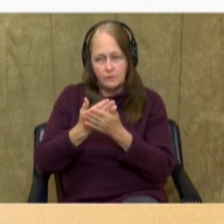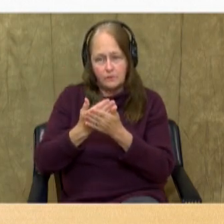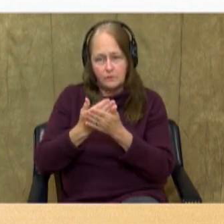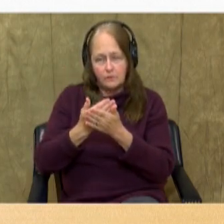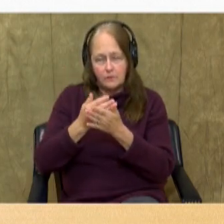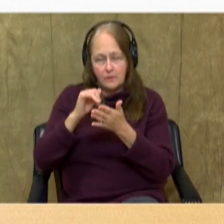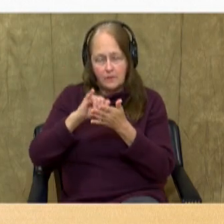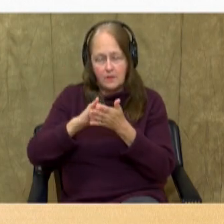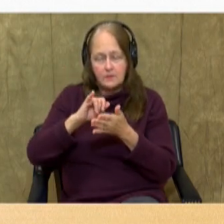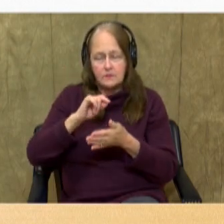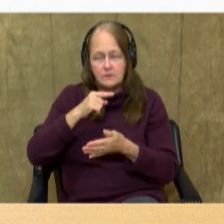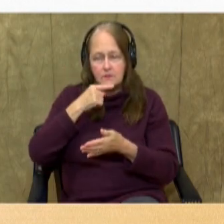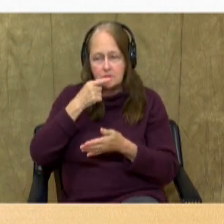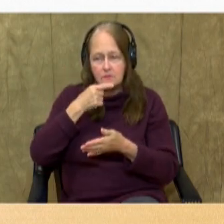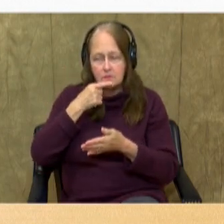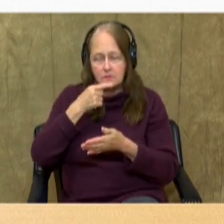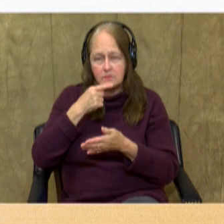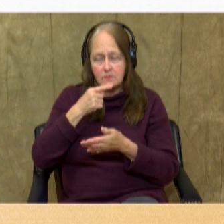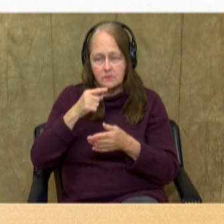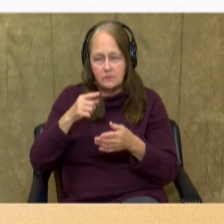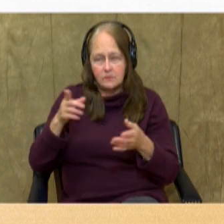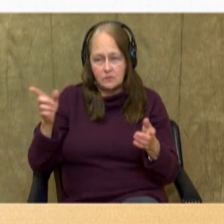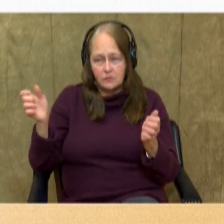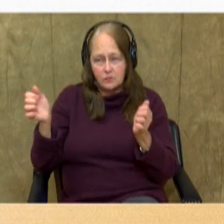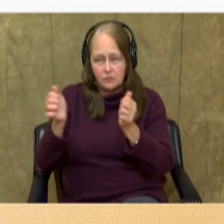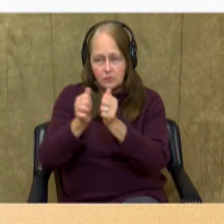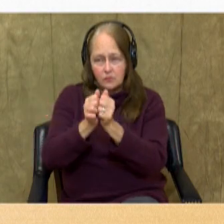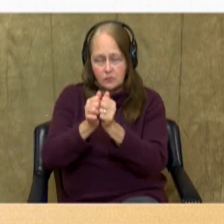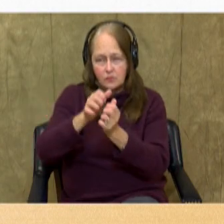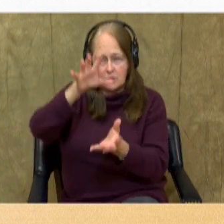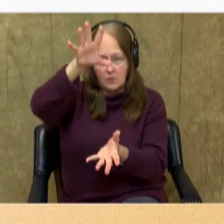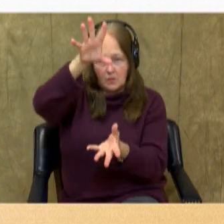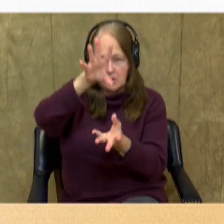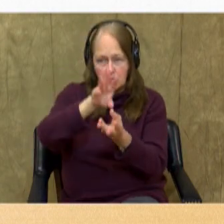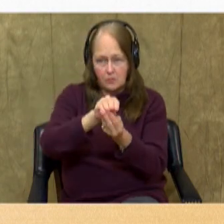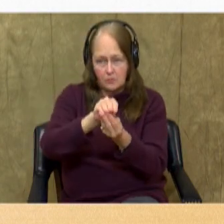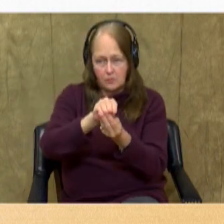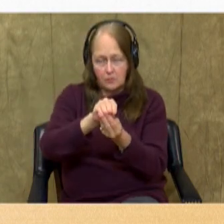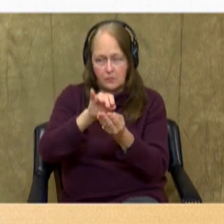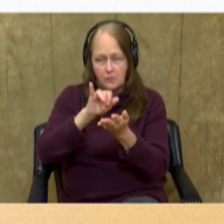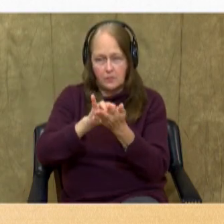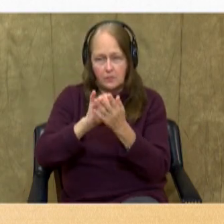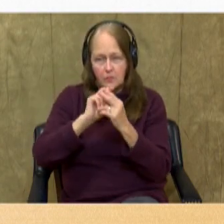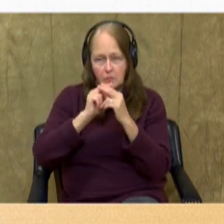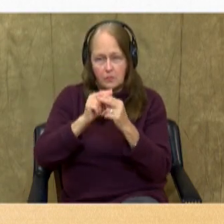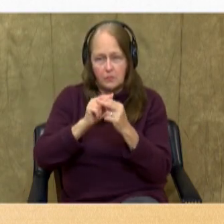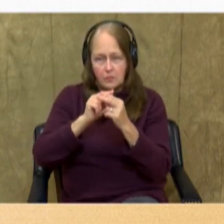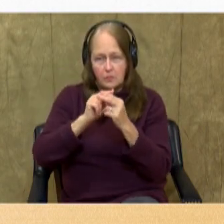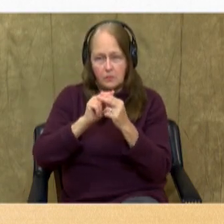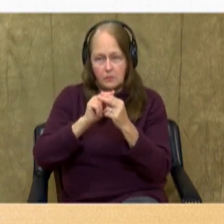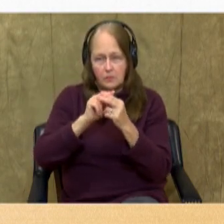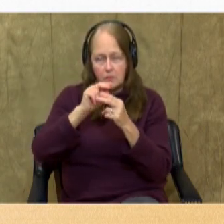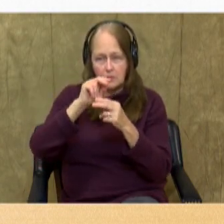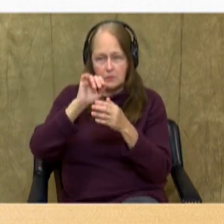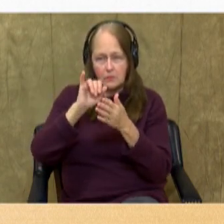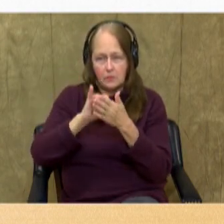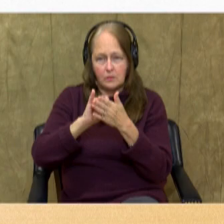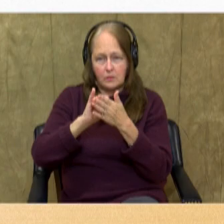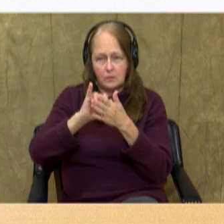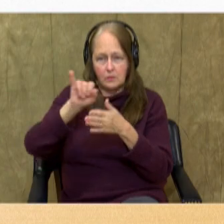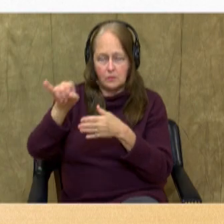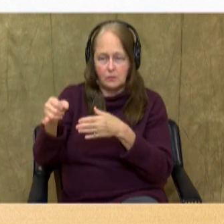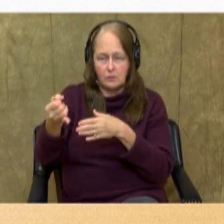With that being said, we got to combine this information. We got to put it together, and that is called the joint. This is